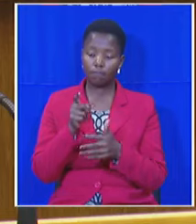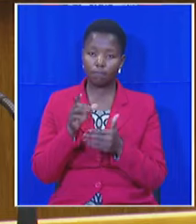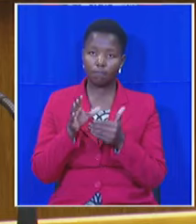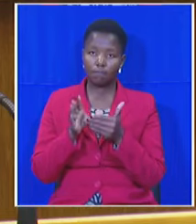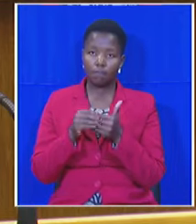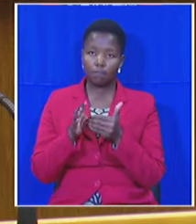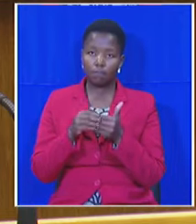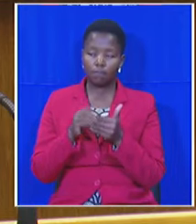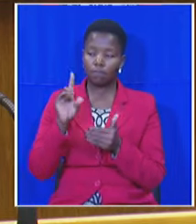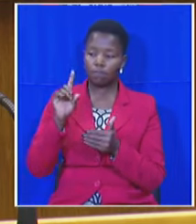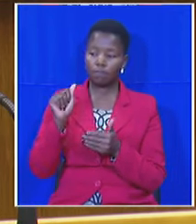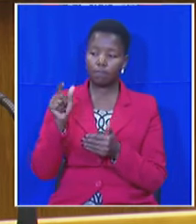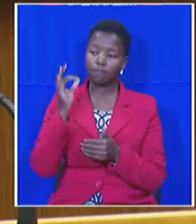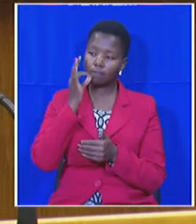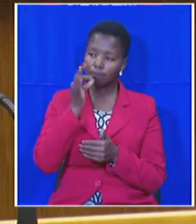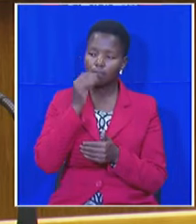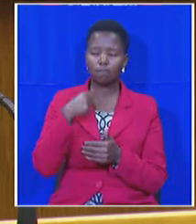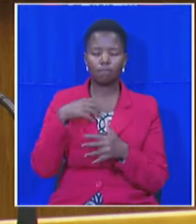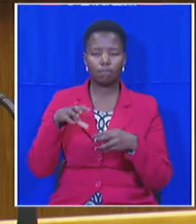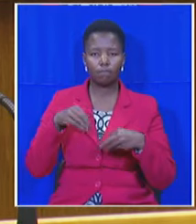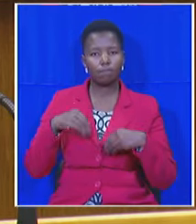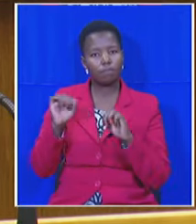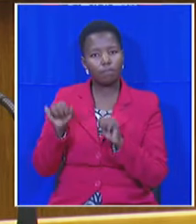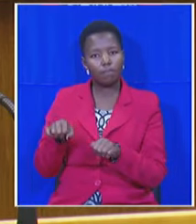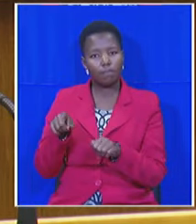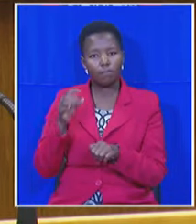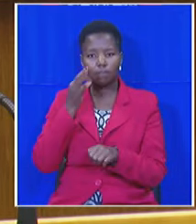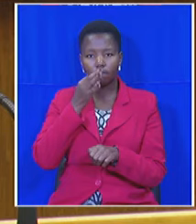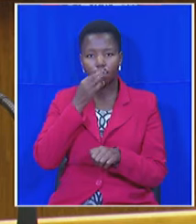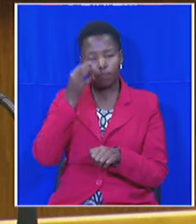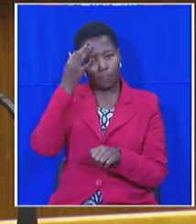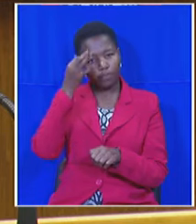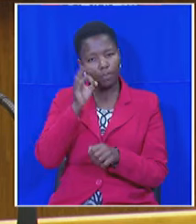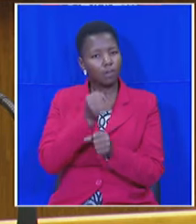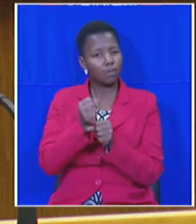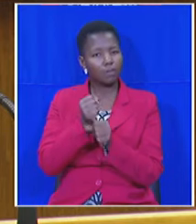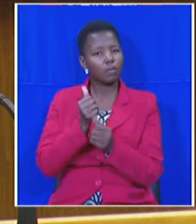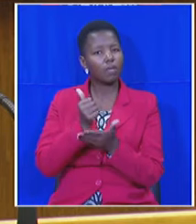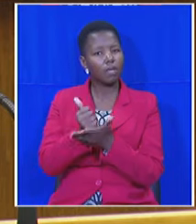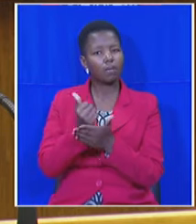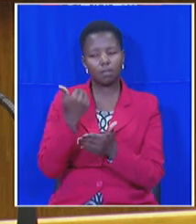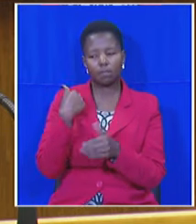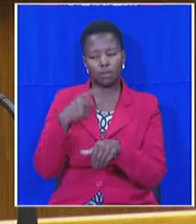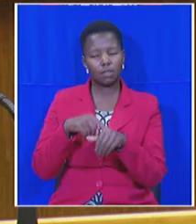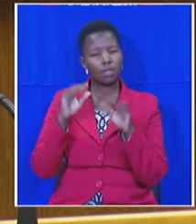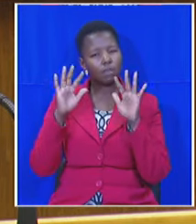sanka o thuša ka nako ya drought a se nnete se se leng gona ke gore